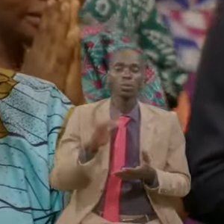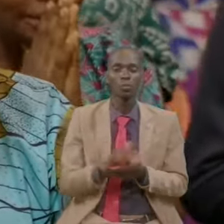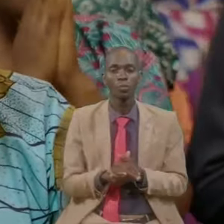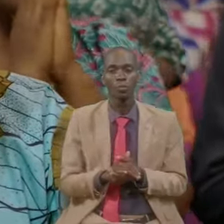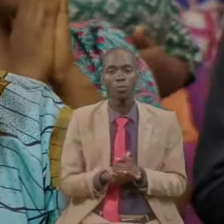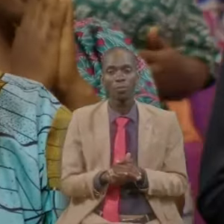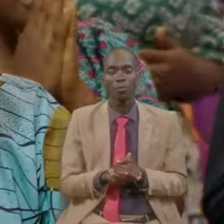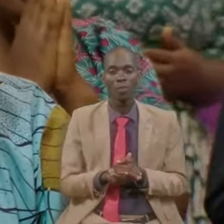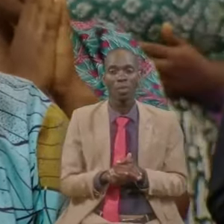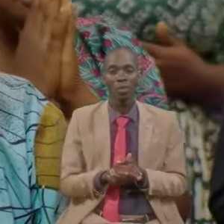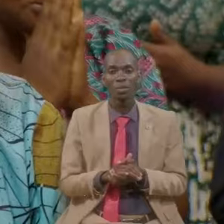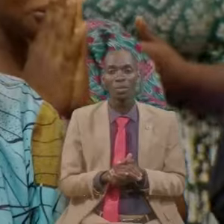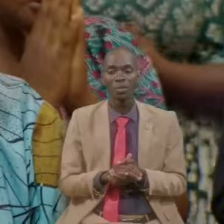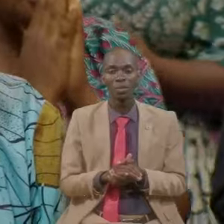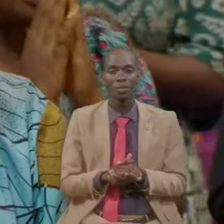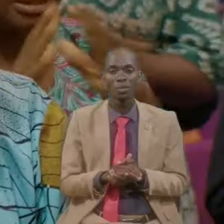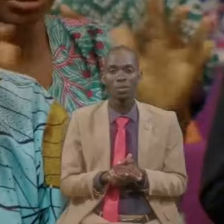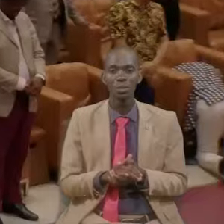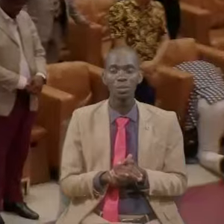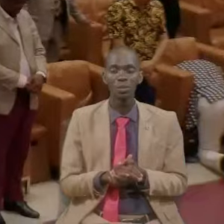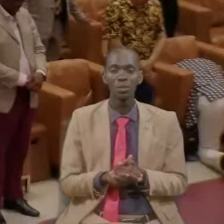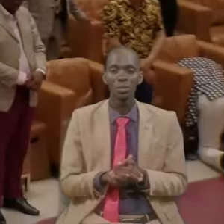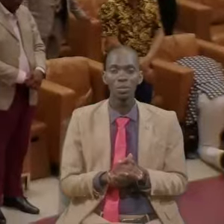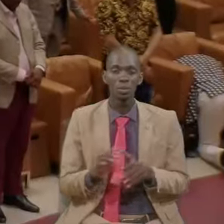You please the God of glory